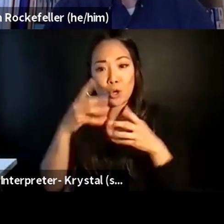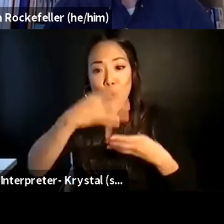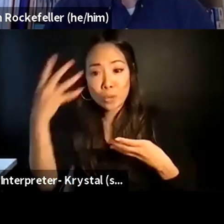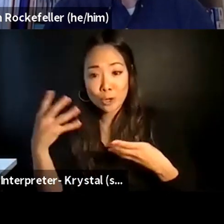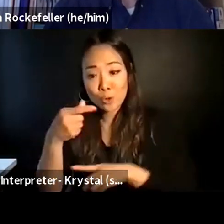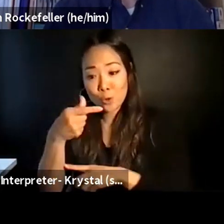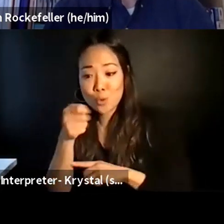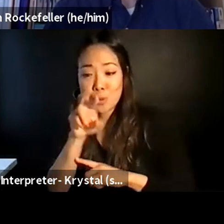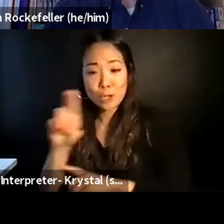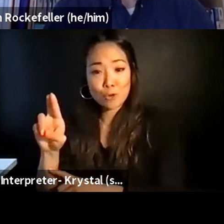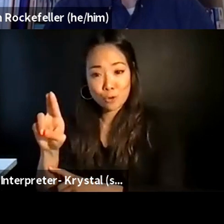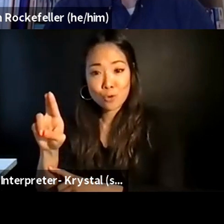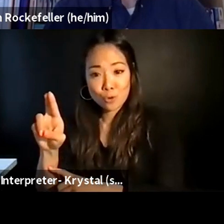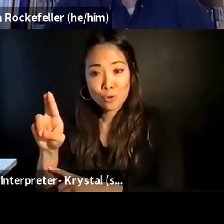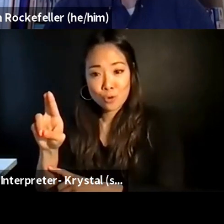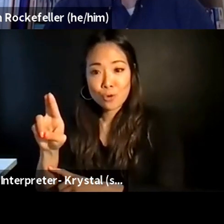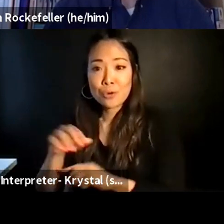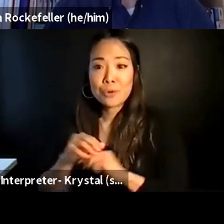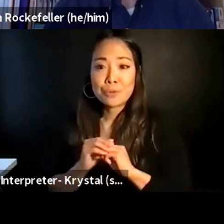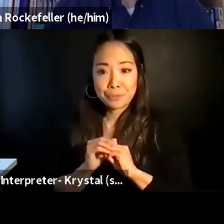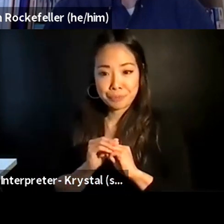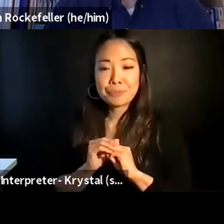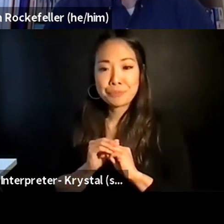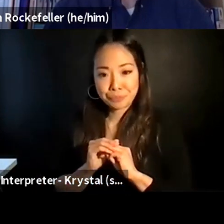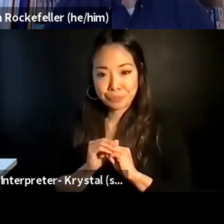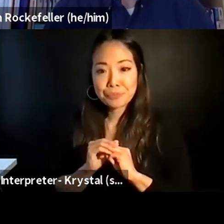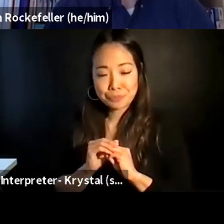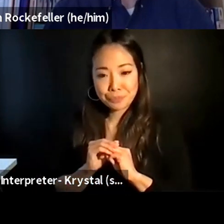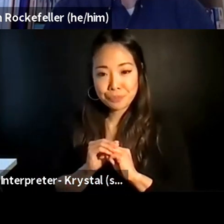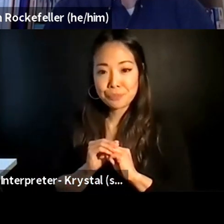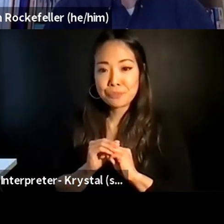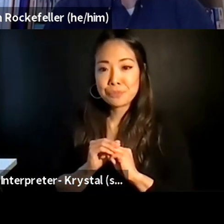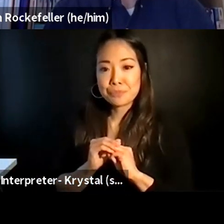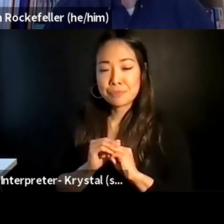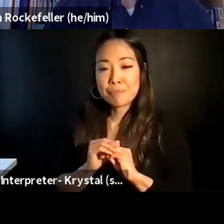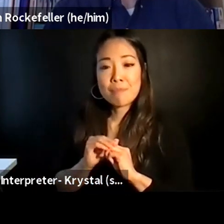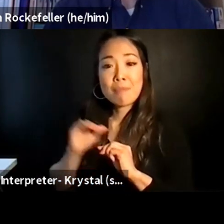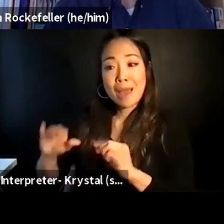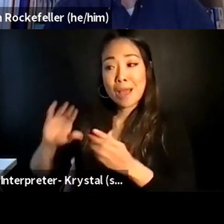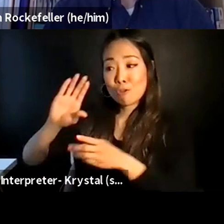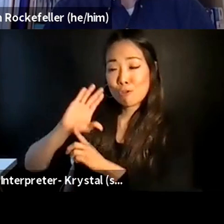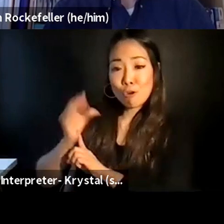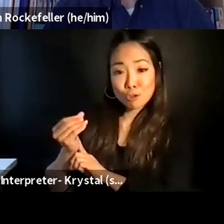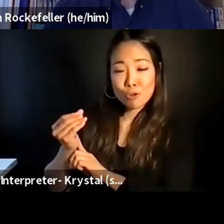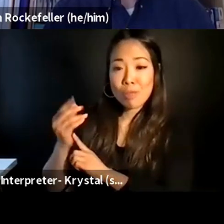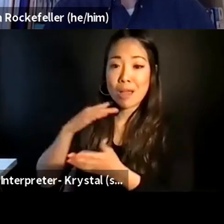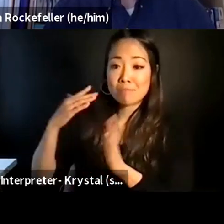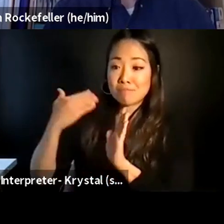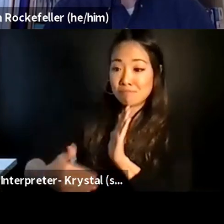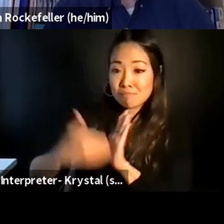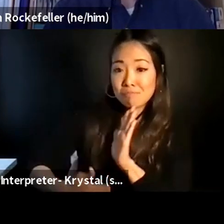countering the culture of convention that seeks to oppress us and marginalize us in the way that was